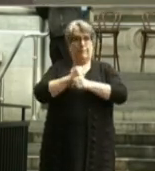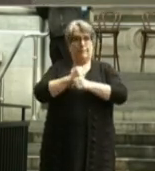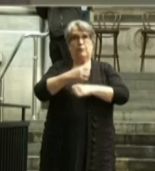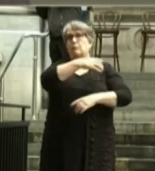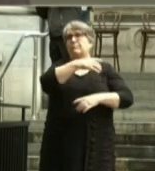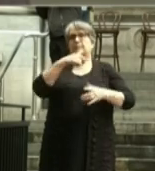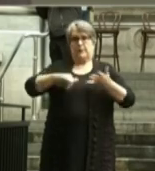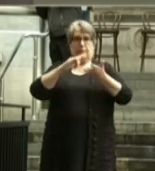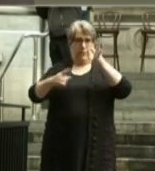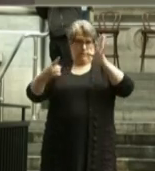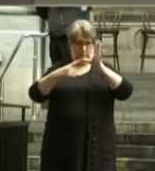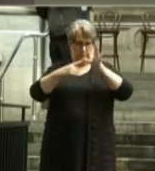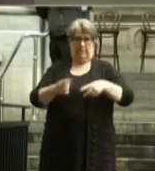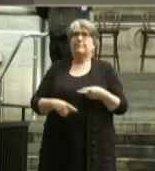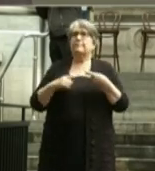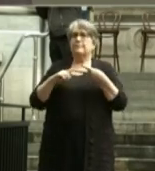of South Australia.